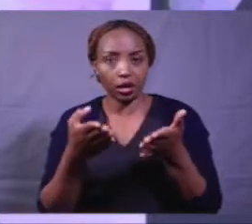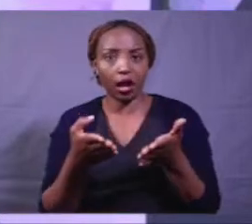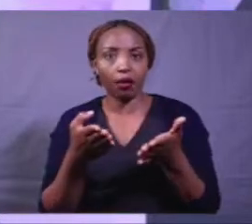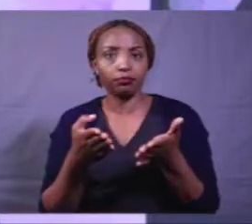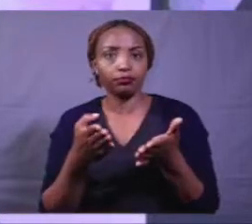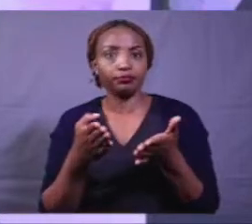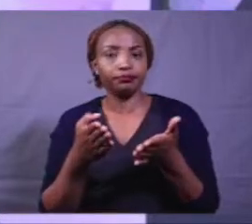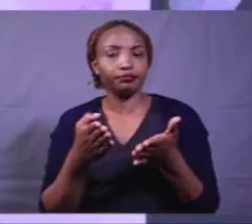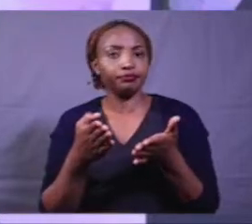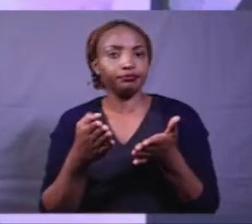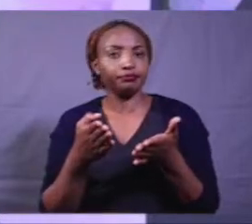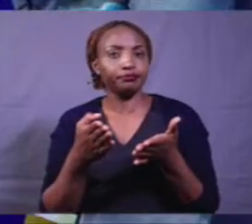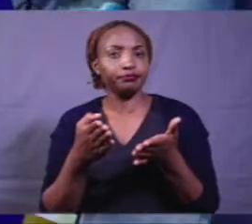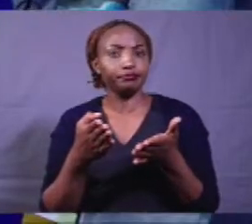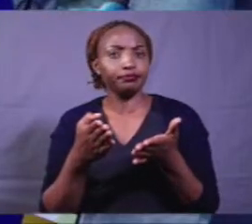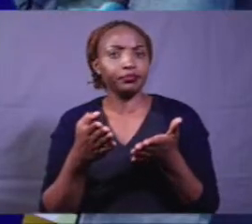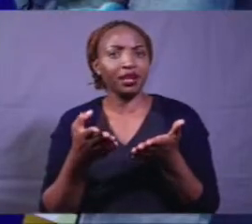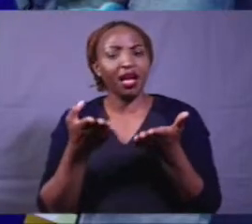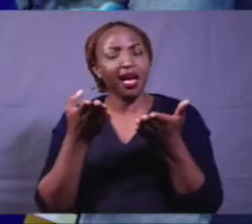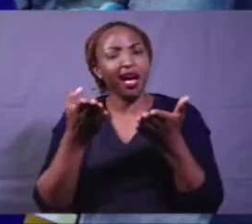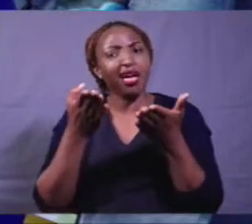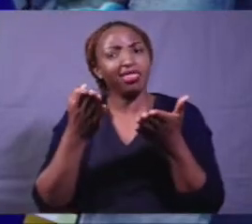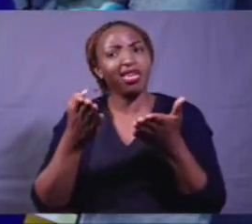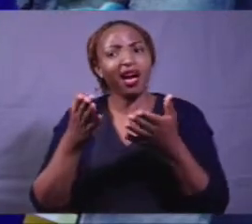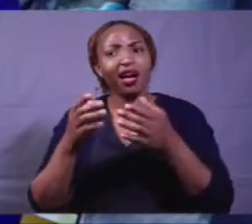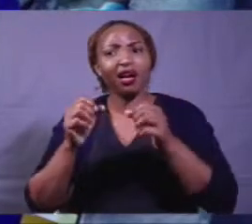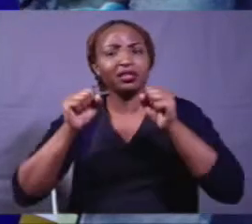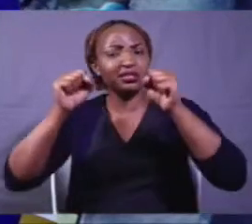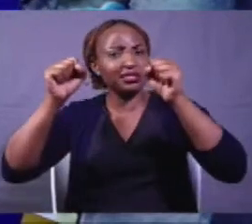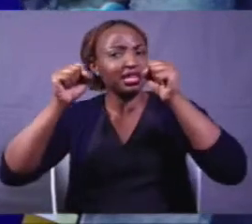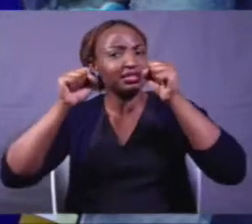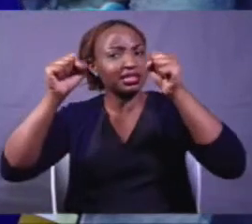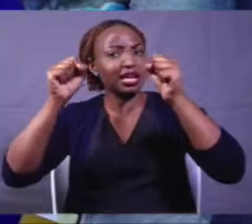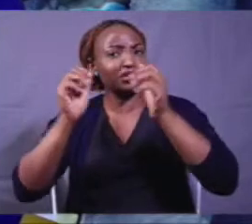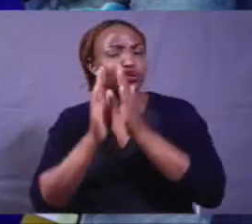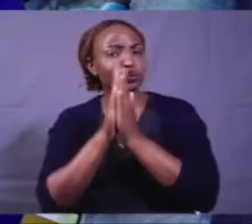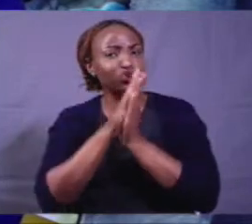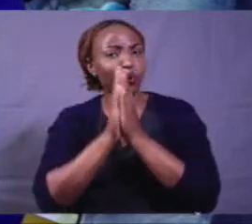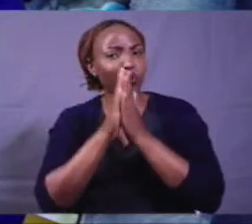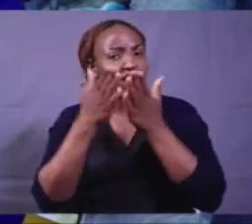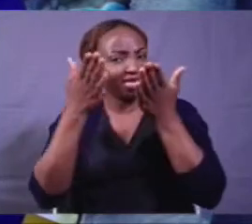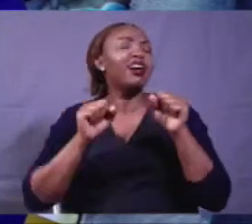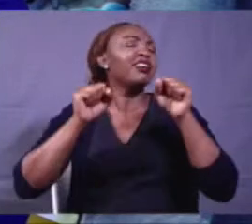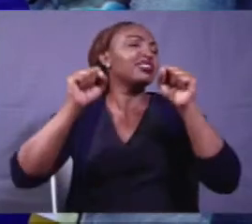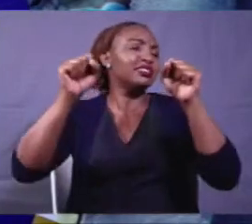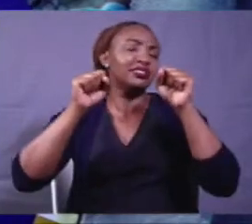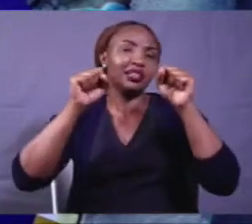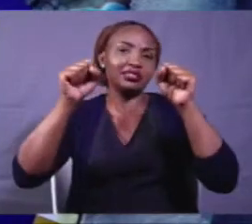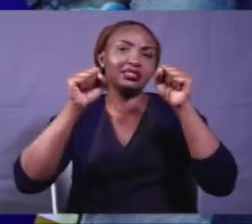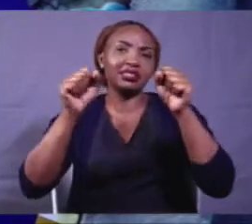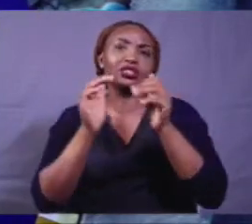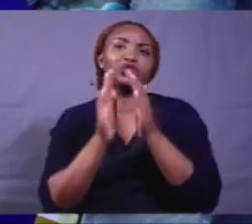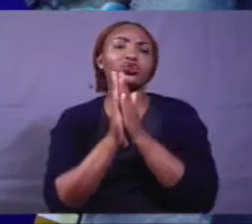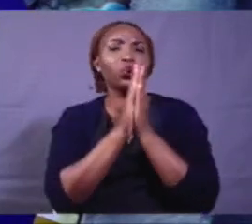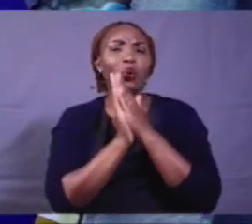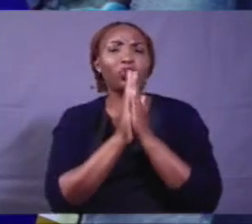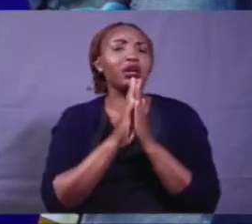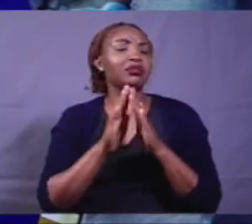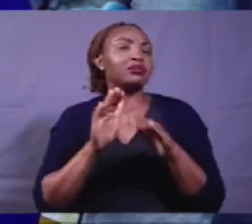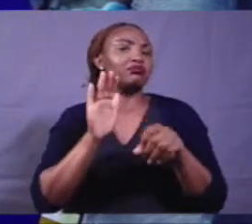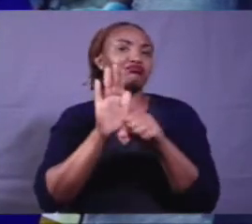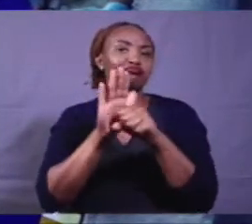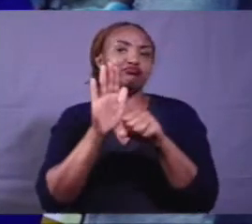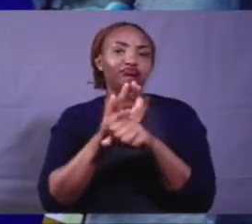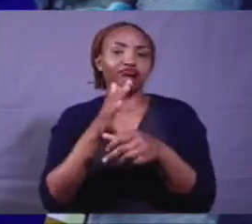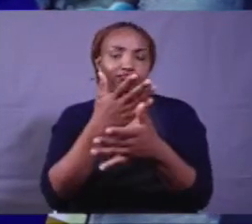are there success stories? Of course there are success stories, because look at what has